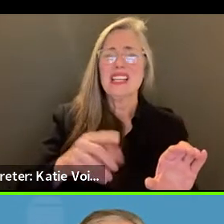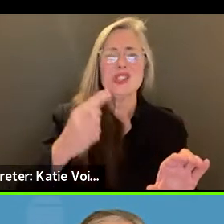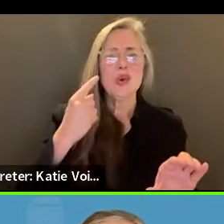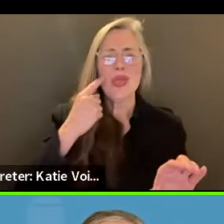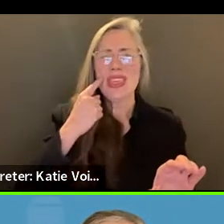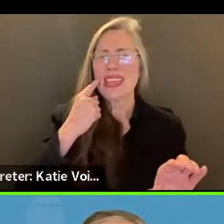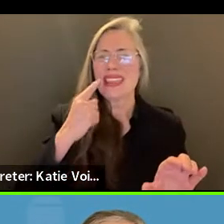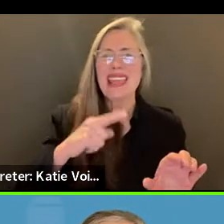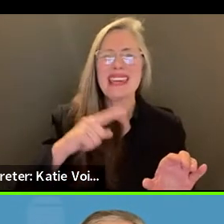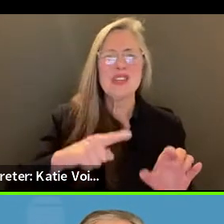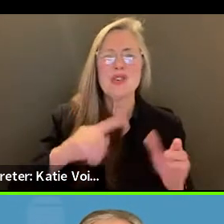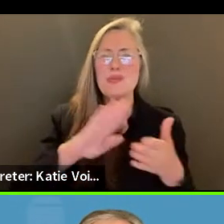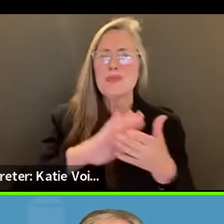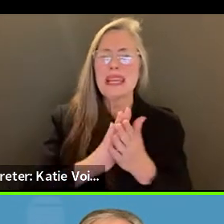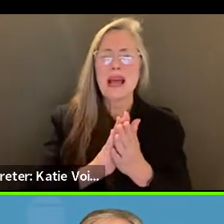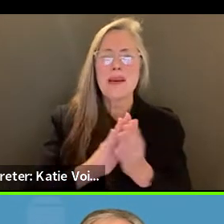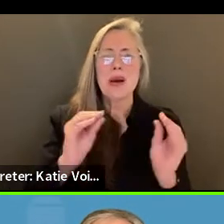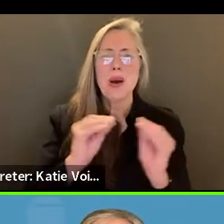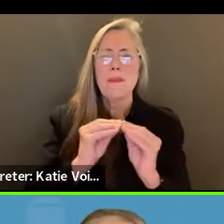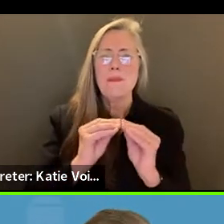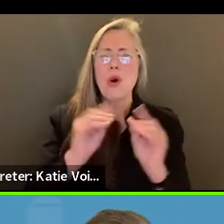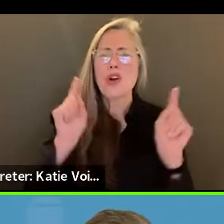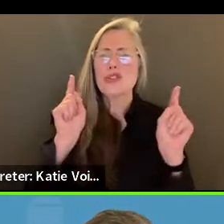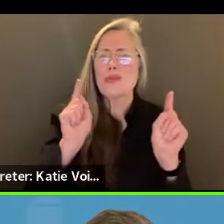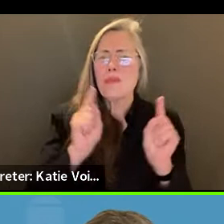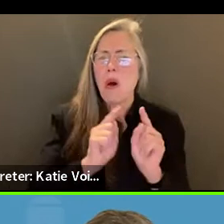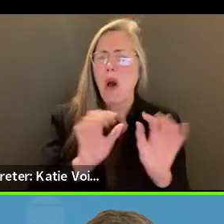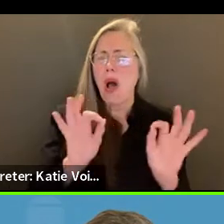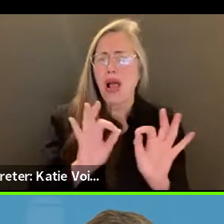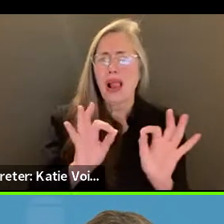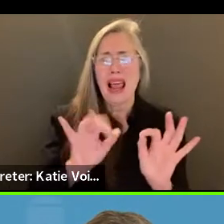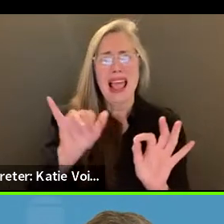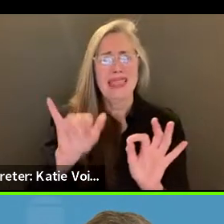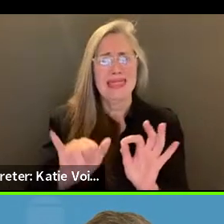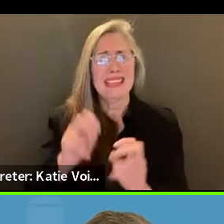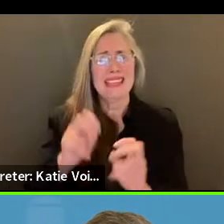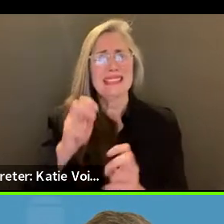way. We have incredibly difficult work to do.